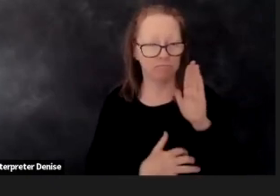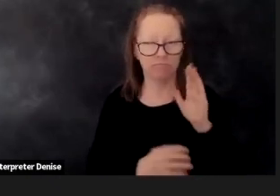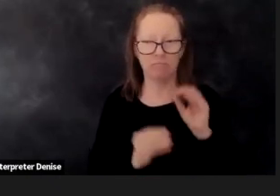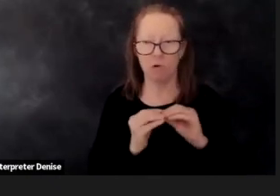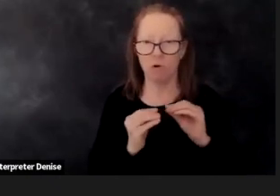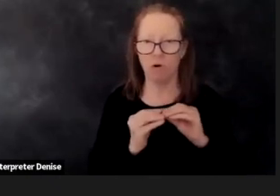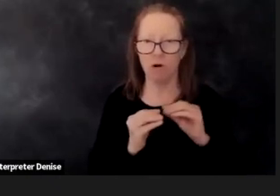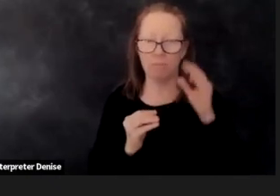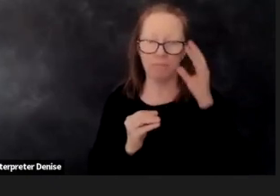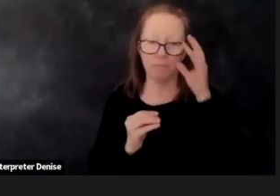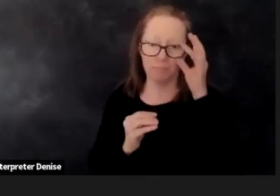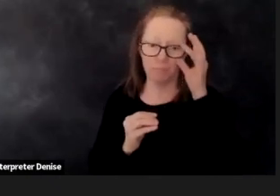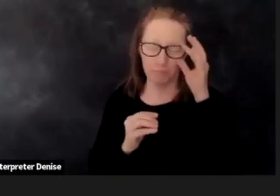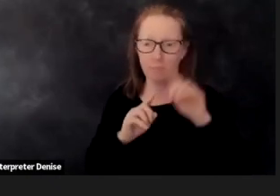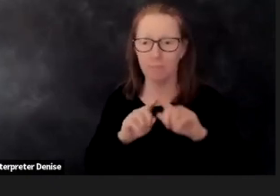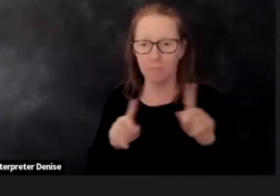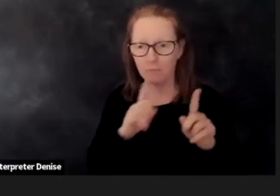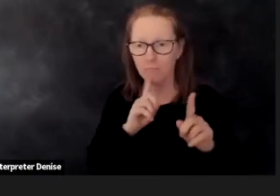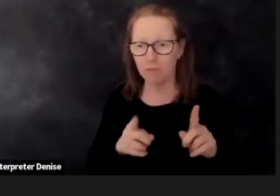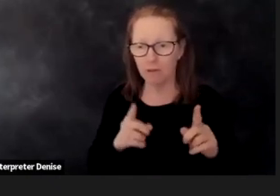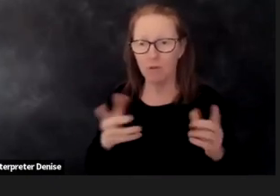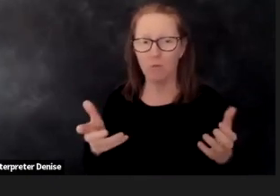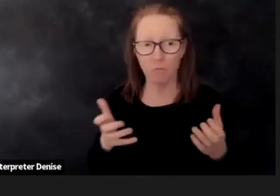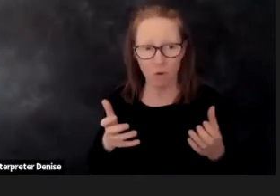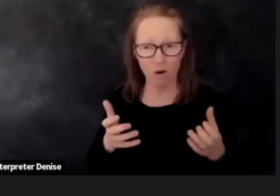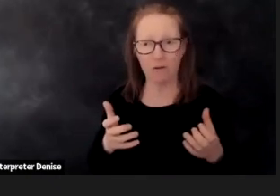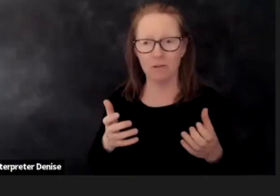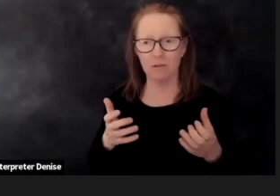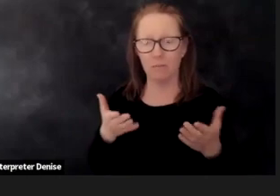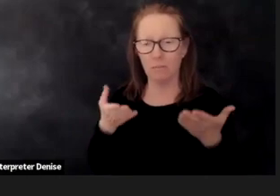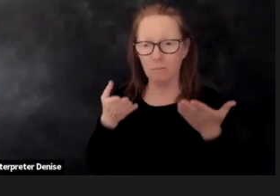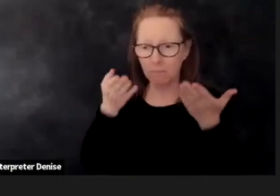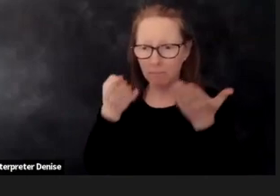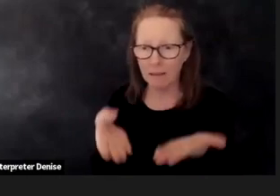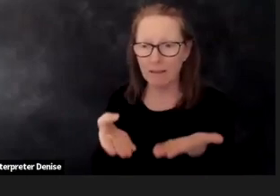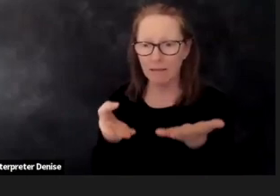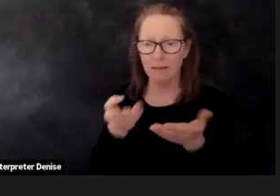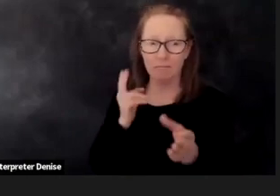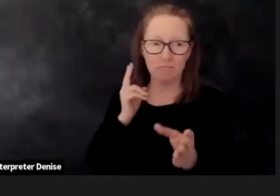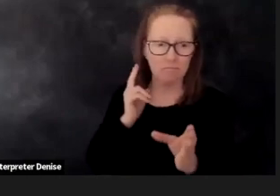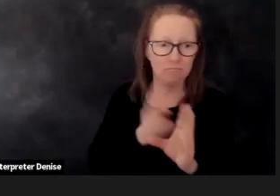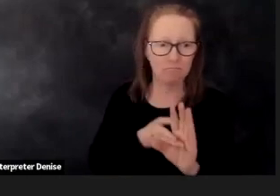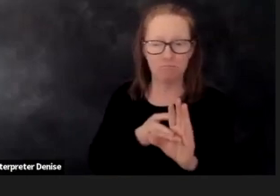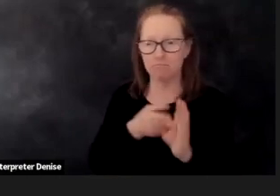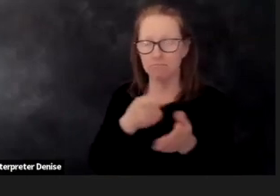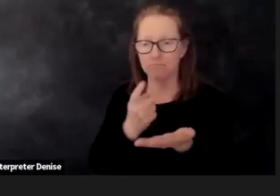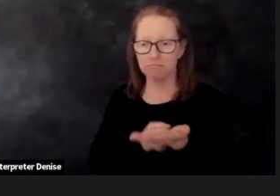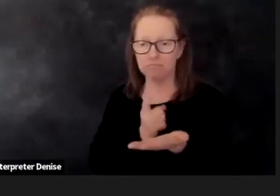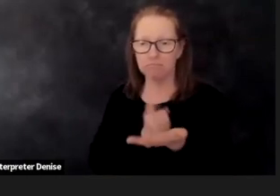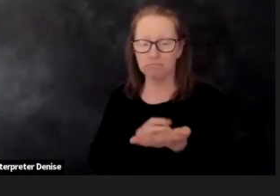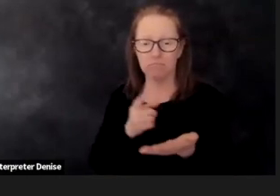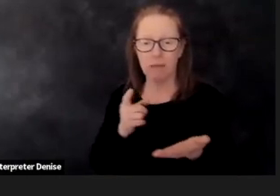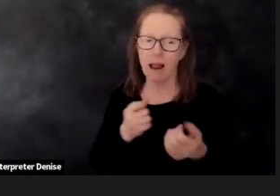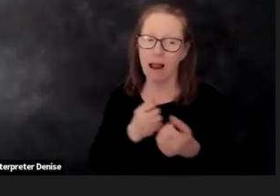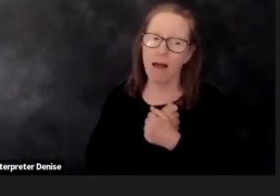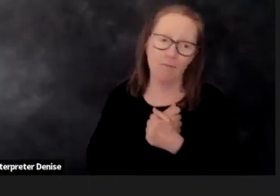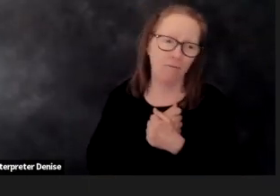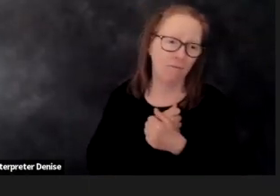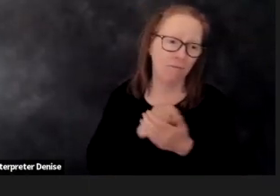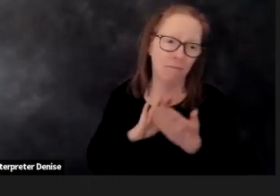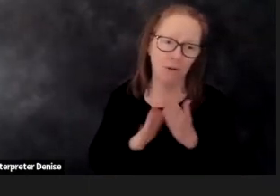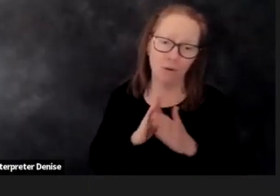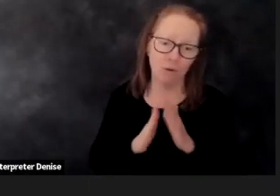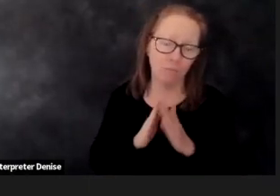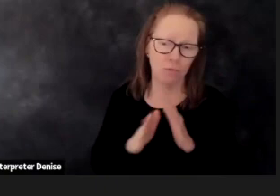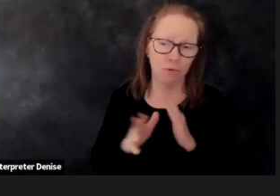like to be at the table. I love my community. Roxbury was the first place that I moved to,